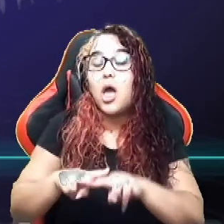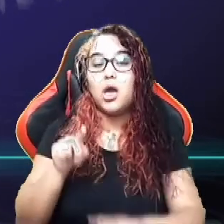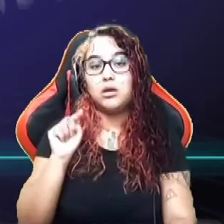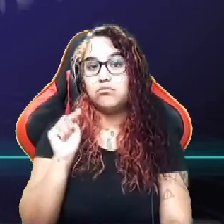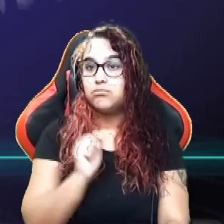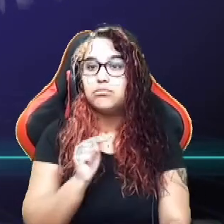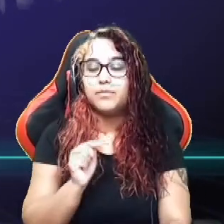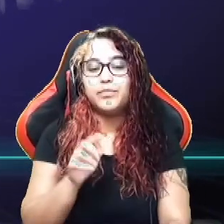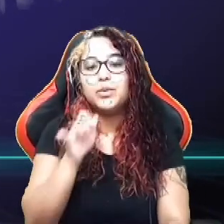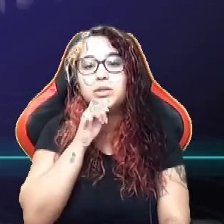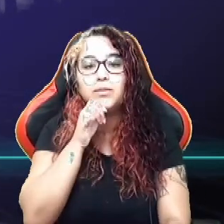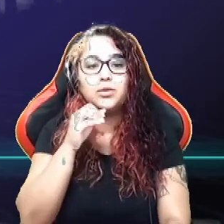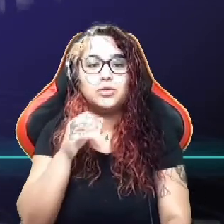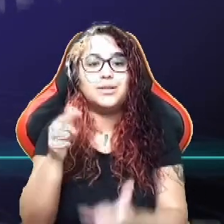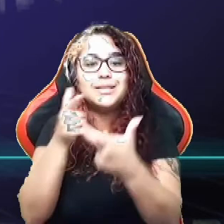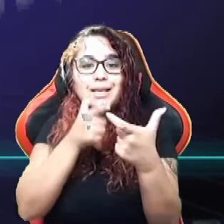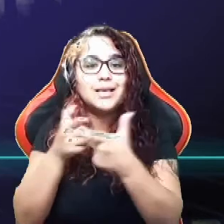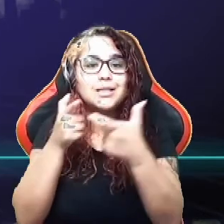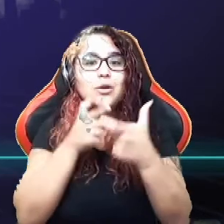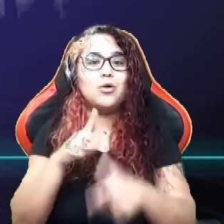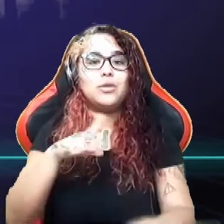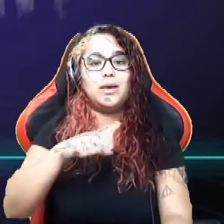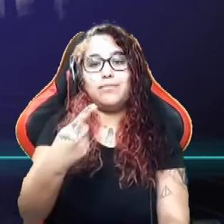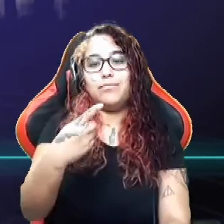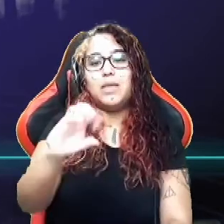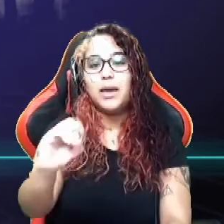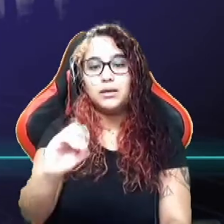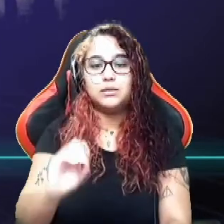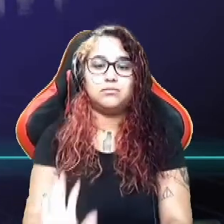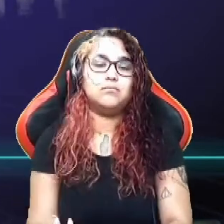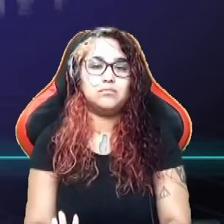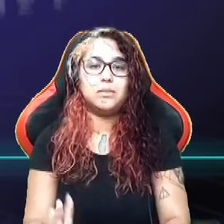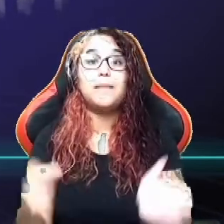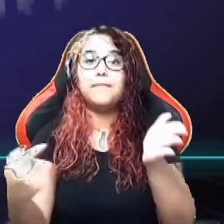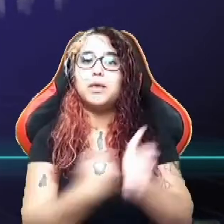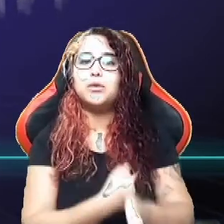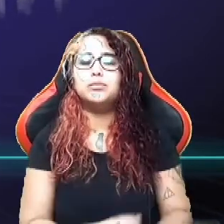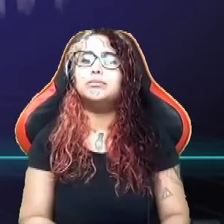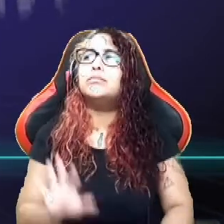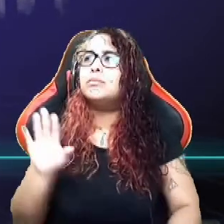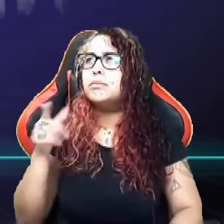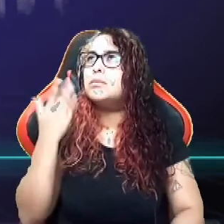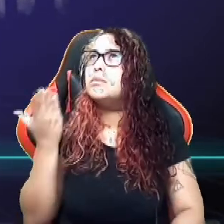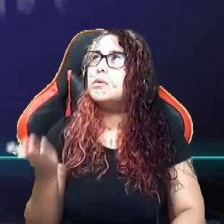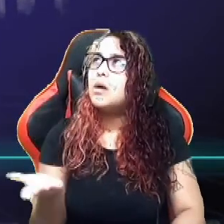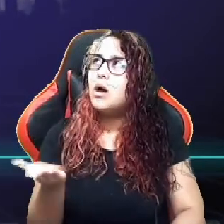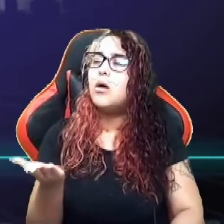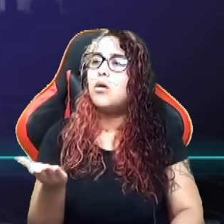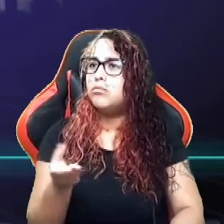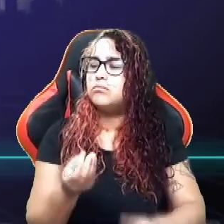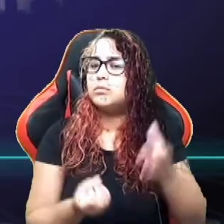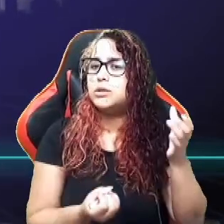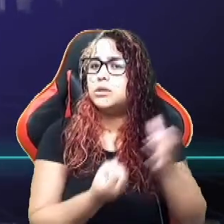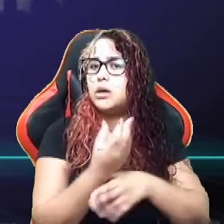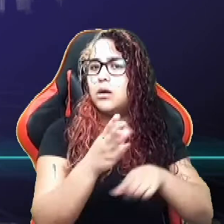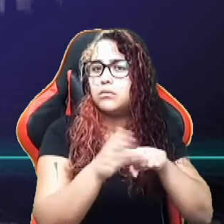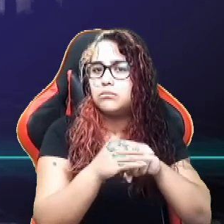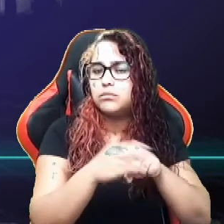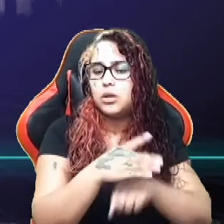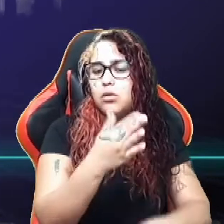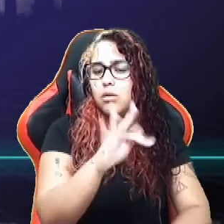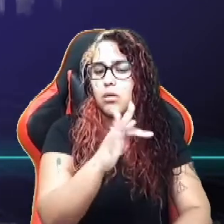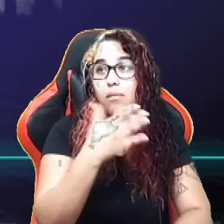hashtag. And for example, CSGO has 10 billion. So someone might ask, it's better